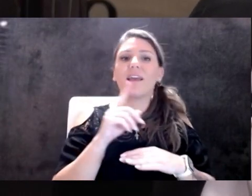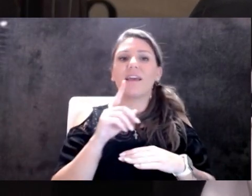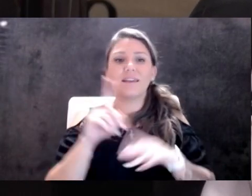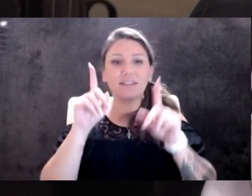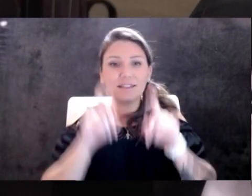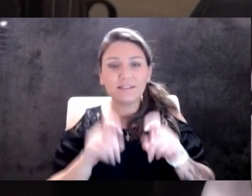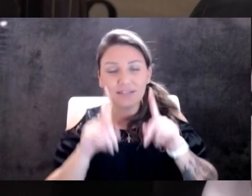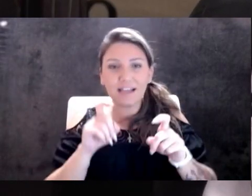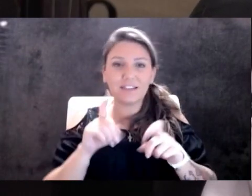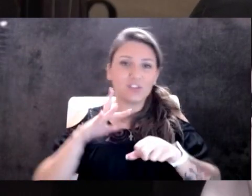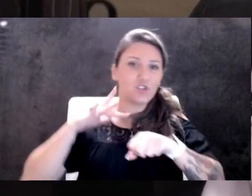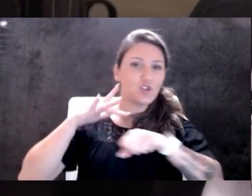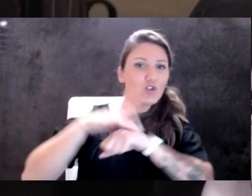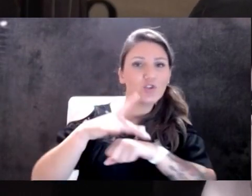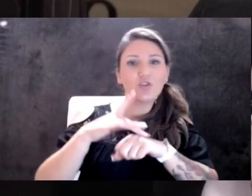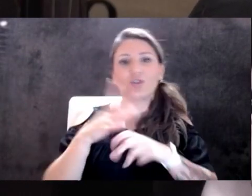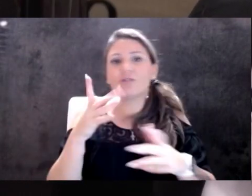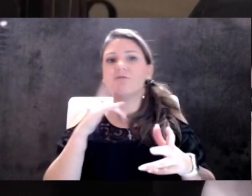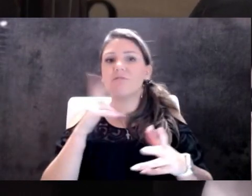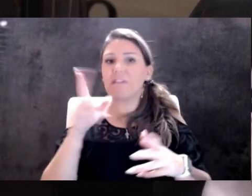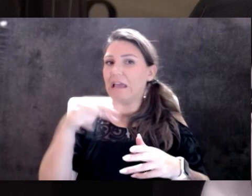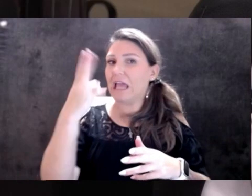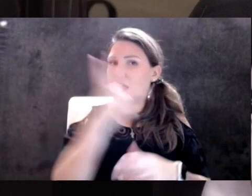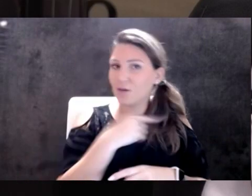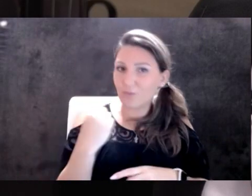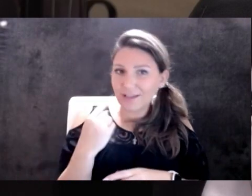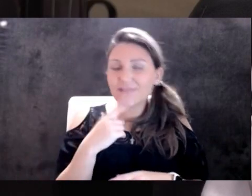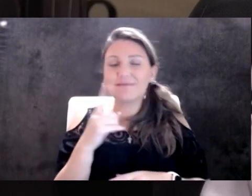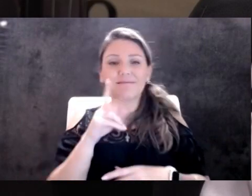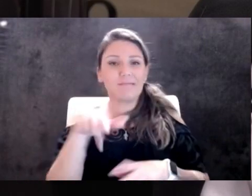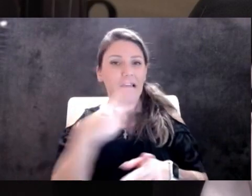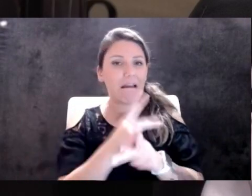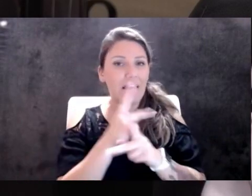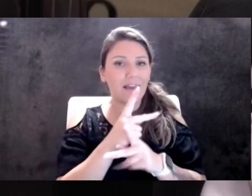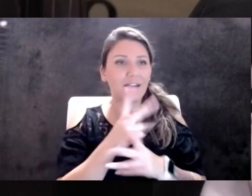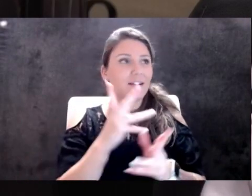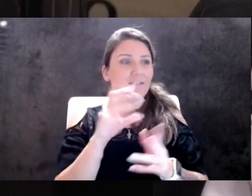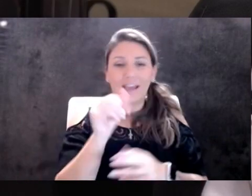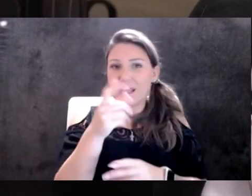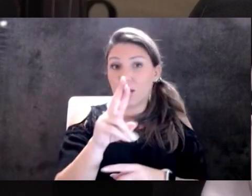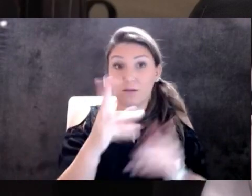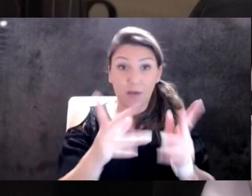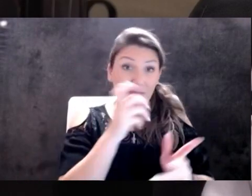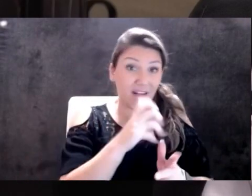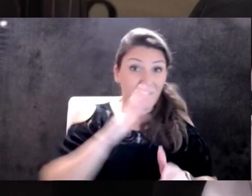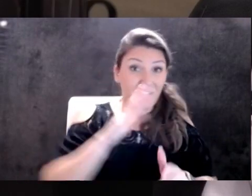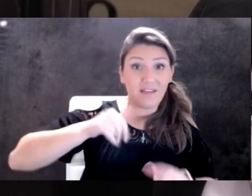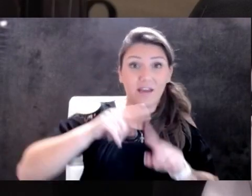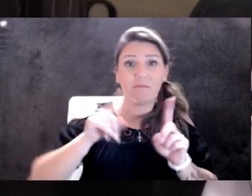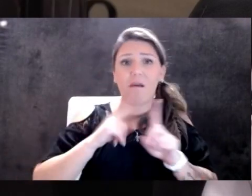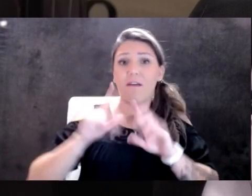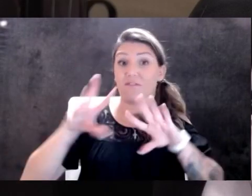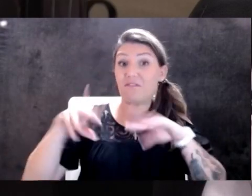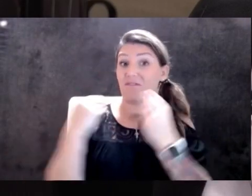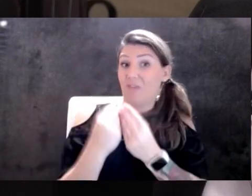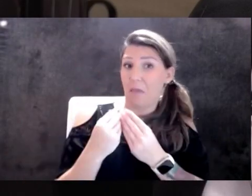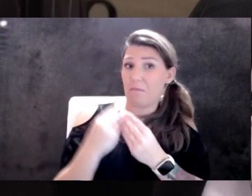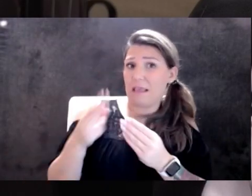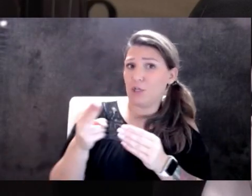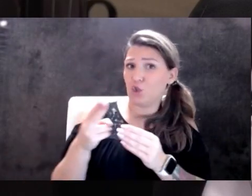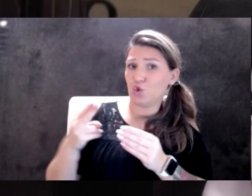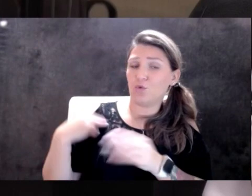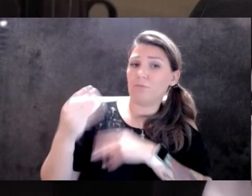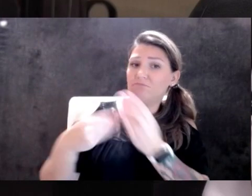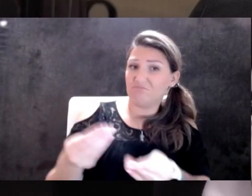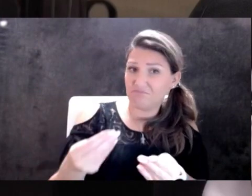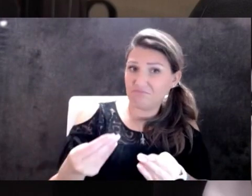of patients that are at high risk for certain cancers. They might not have a cancer yet, but because of family history, genetics, or other reasons, it is